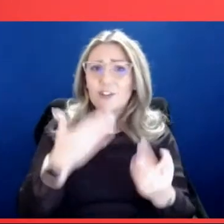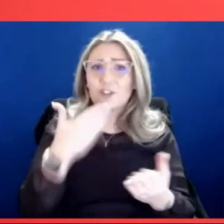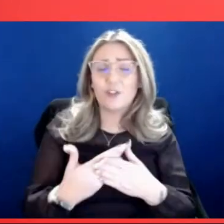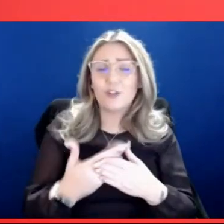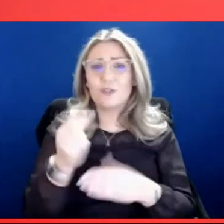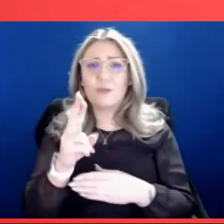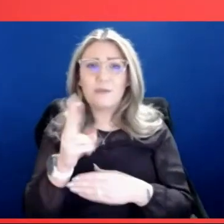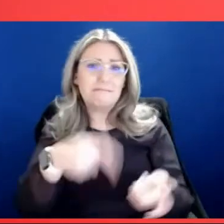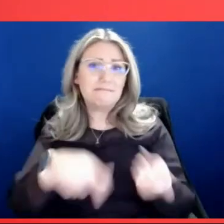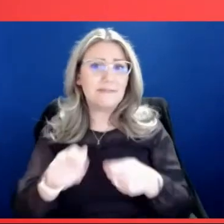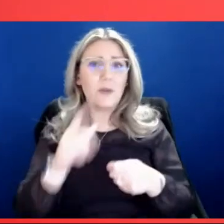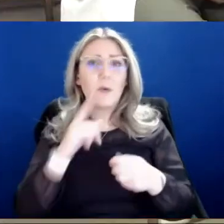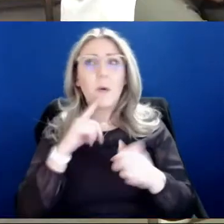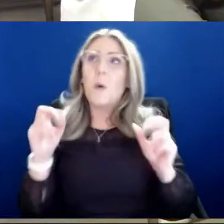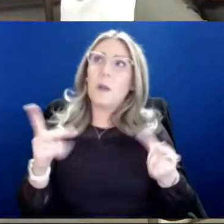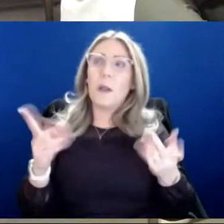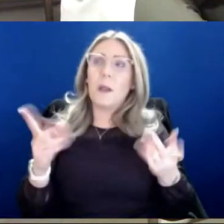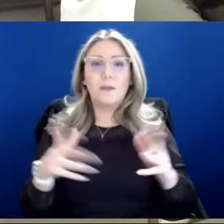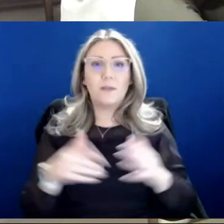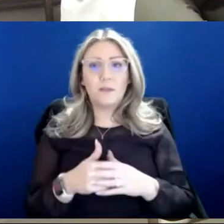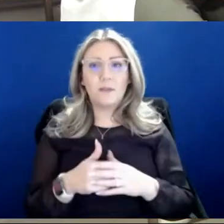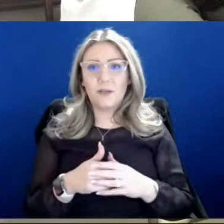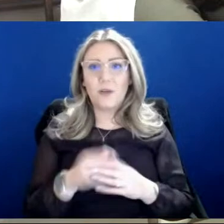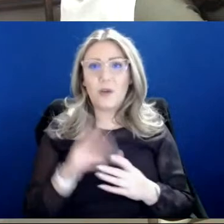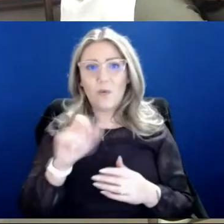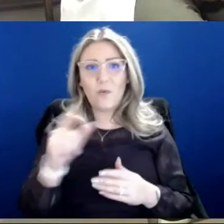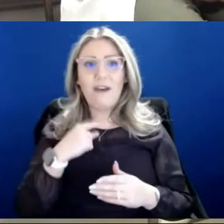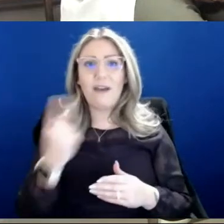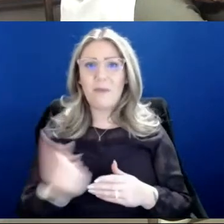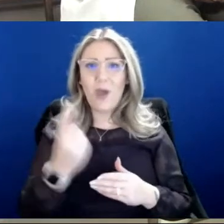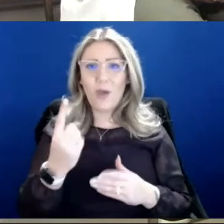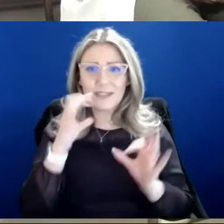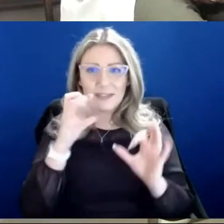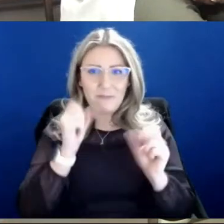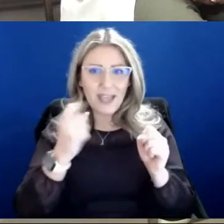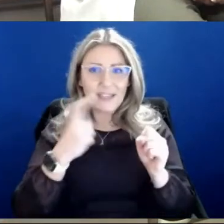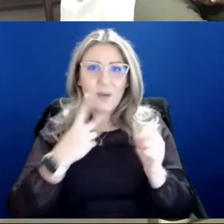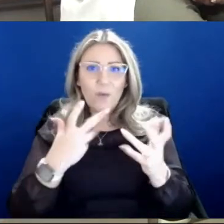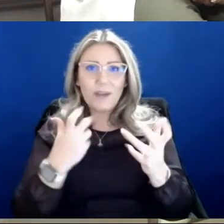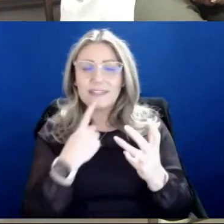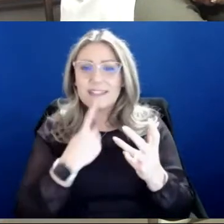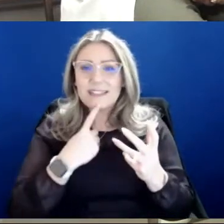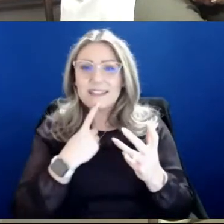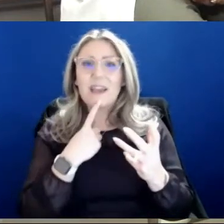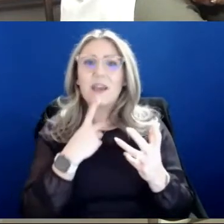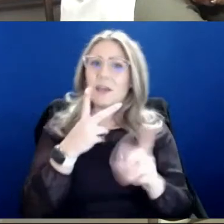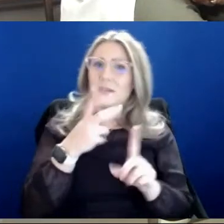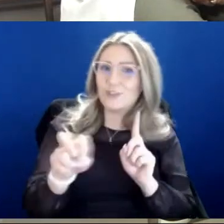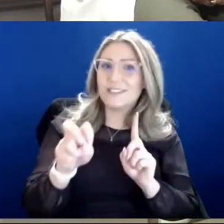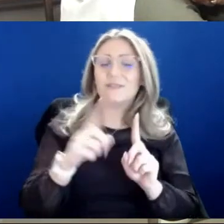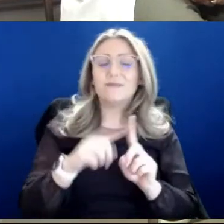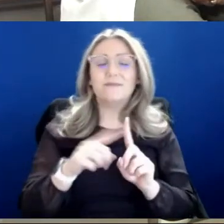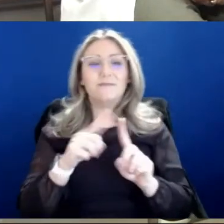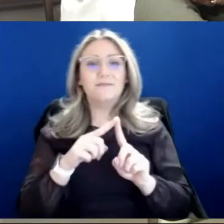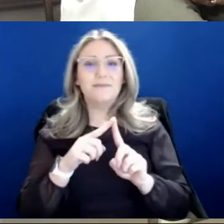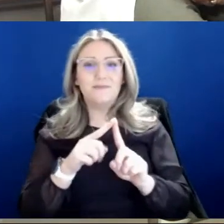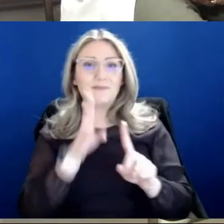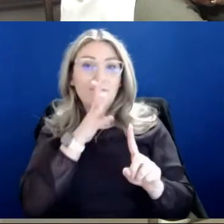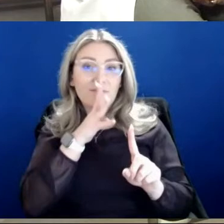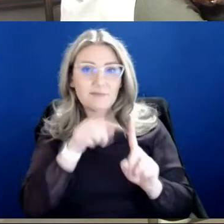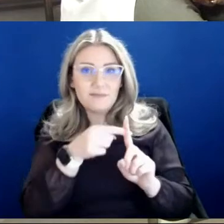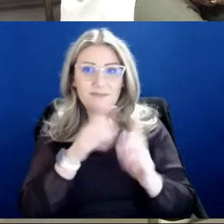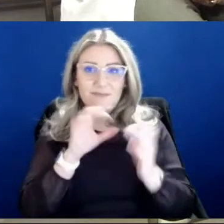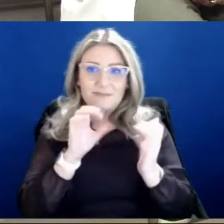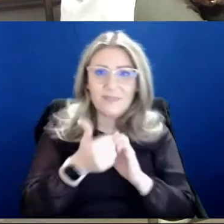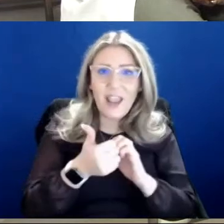know, okay, I guess. Well, I'm always amazed, and this is what I wanted to segue into when I talk to you about how much work you and our